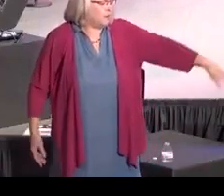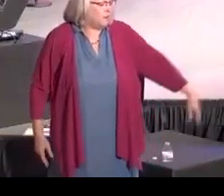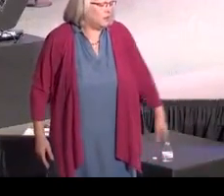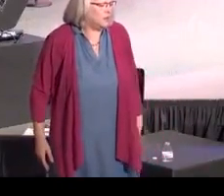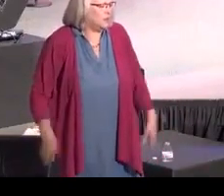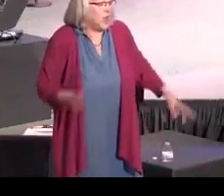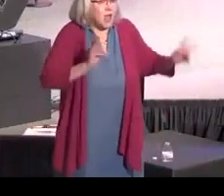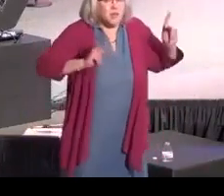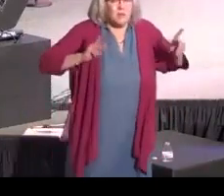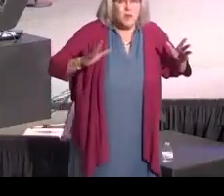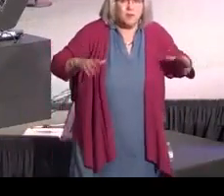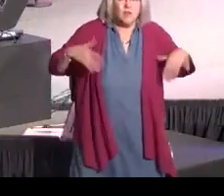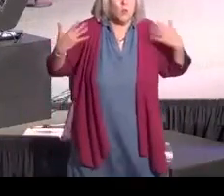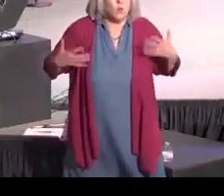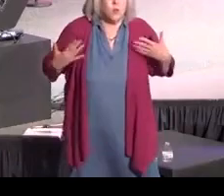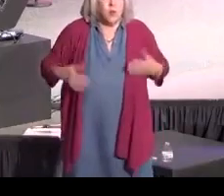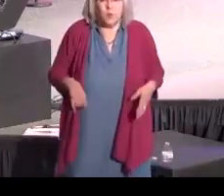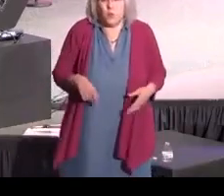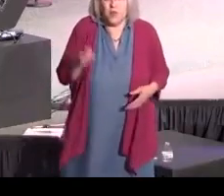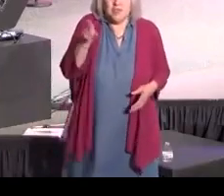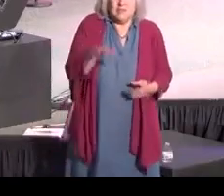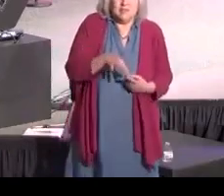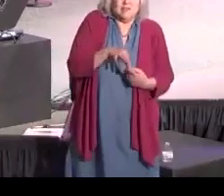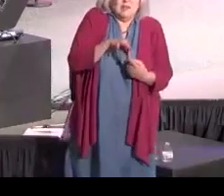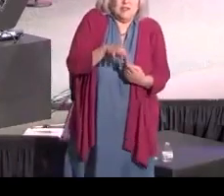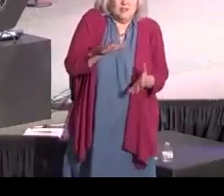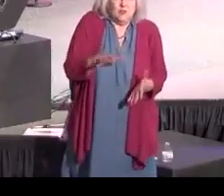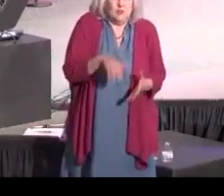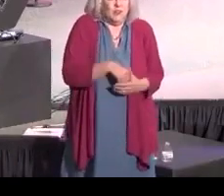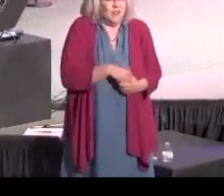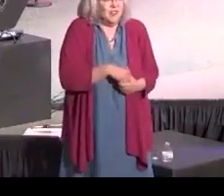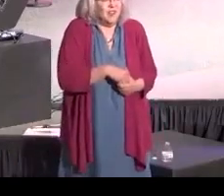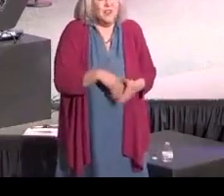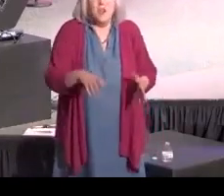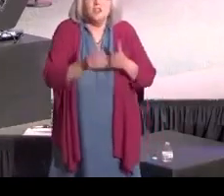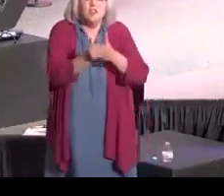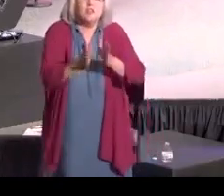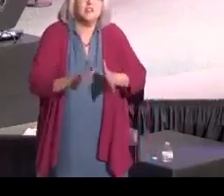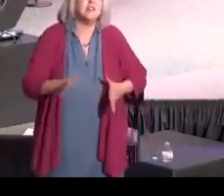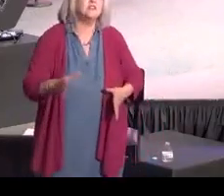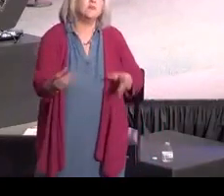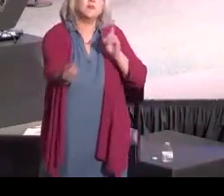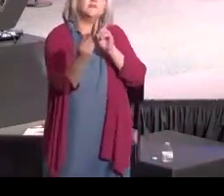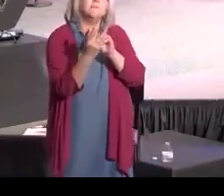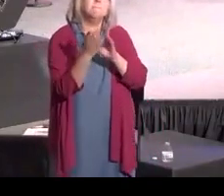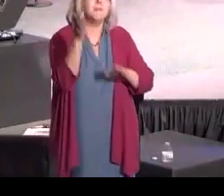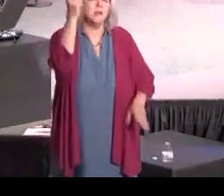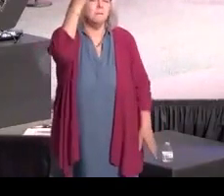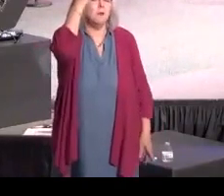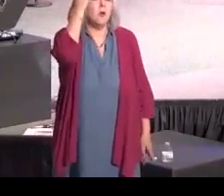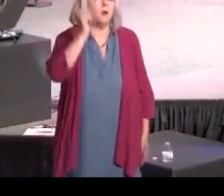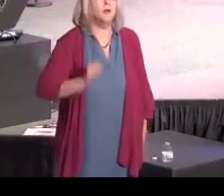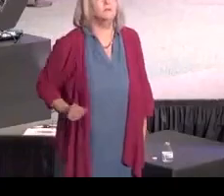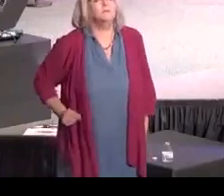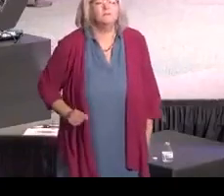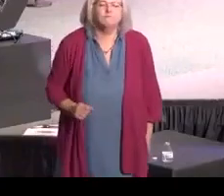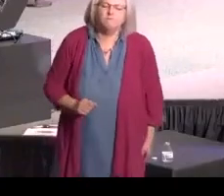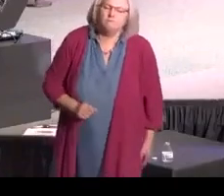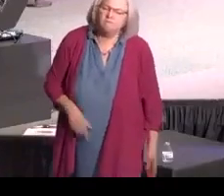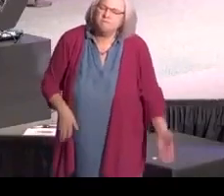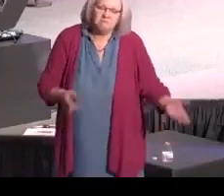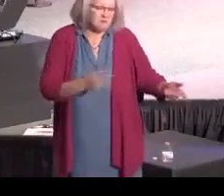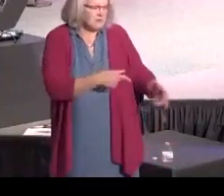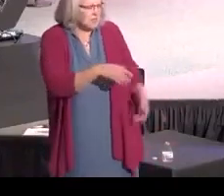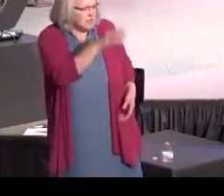And the people said, this guy is something special. He's something different. And so the leadership wants to meet this guy. This guy who didn't